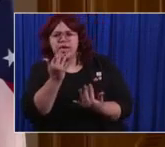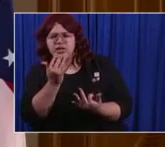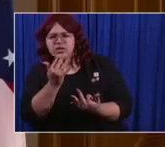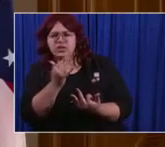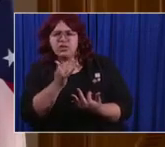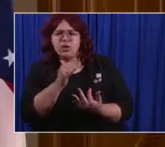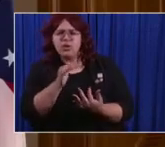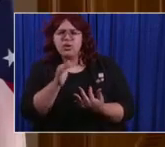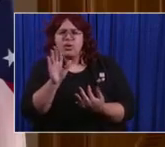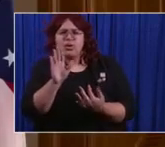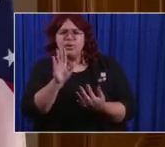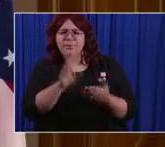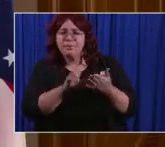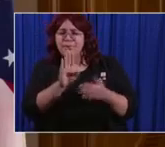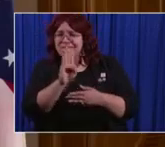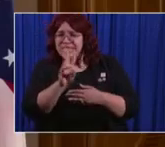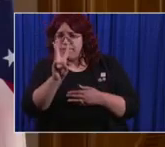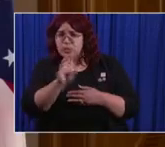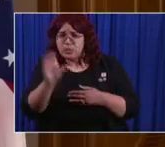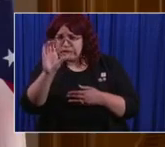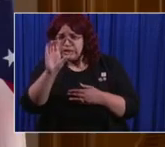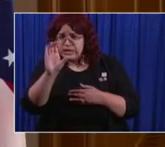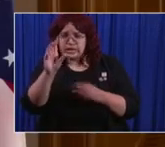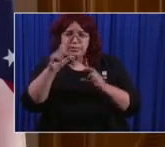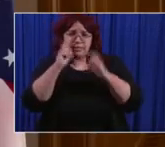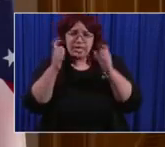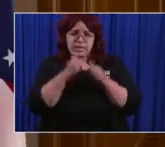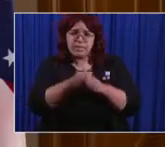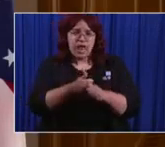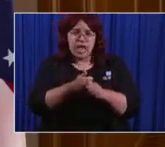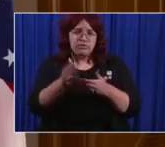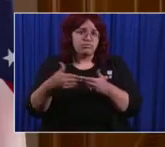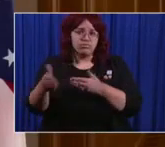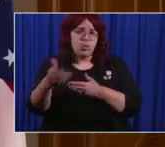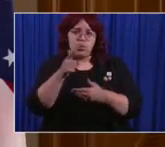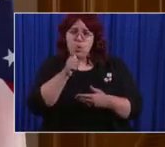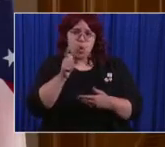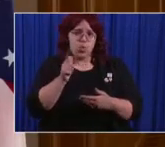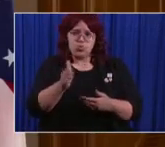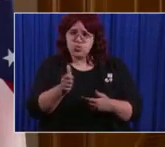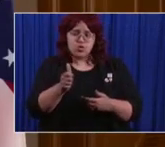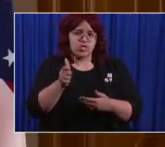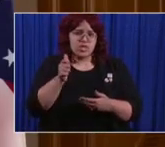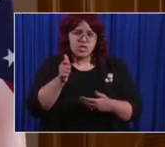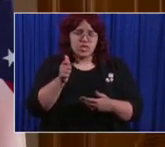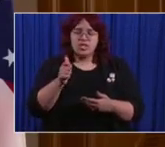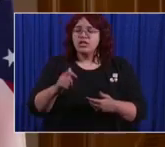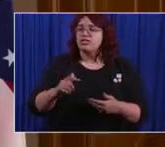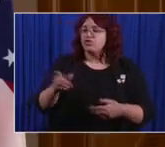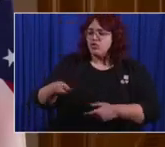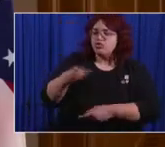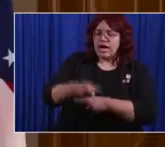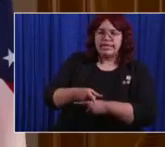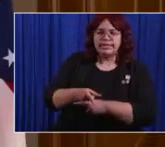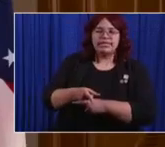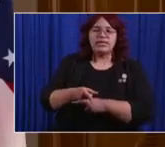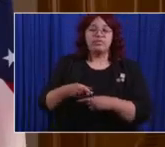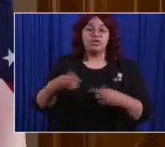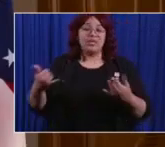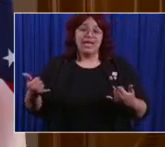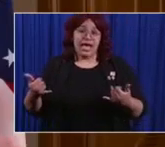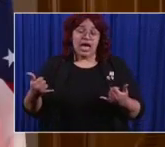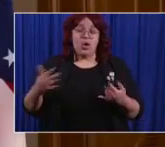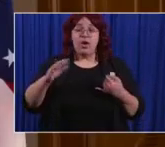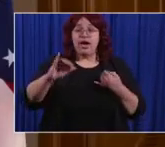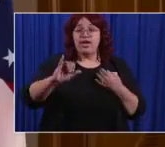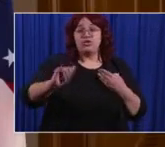that mask compliance investigation anymore? Okay. That's correct. Between now and the end of the health orders